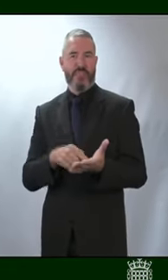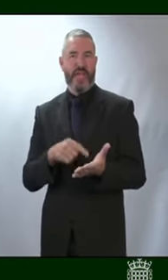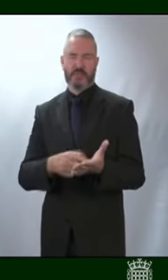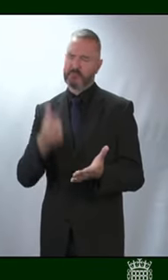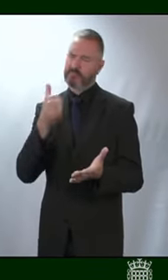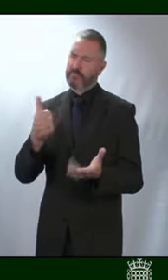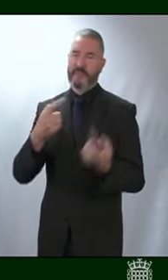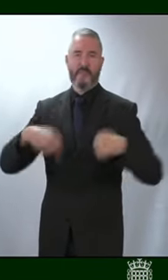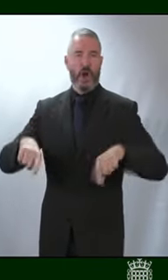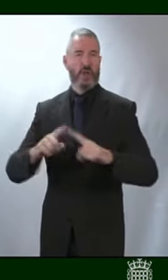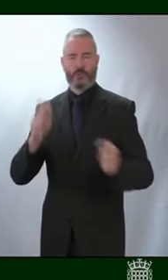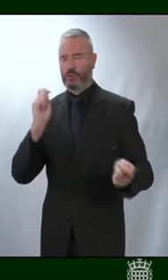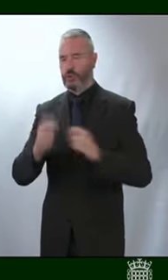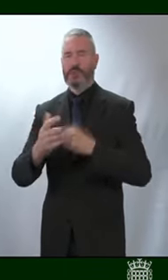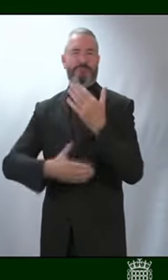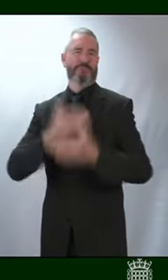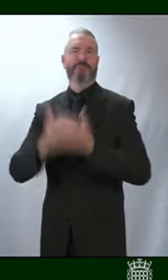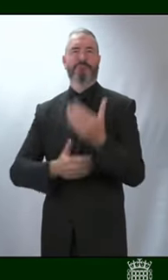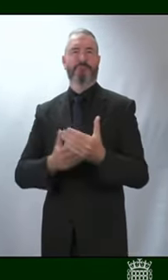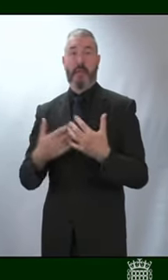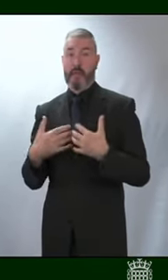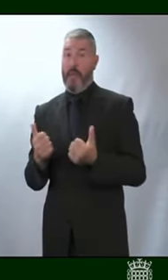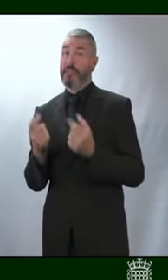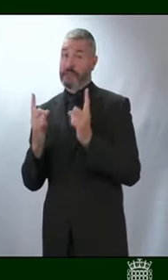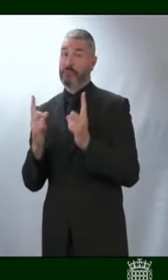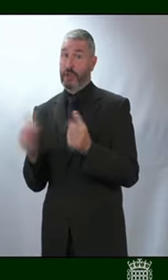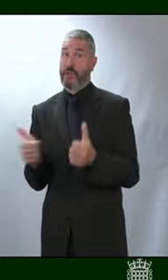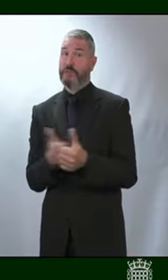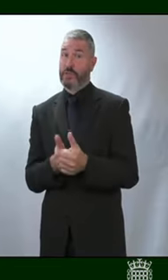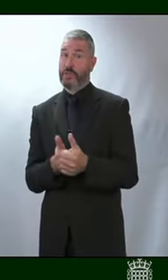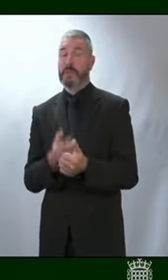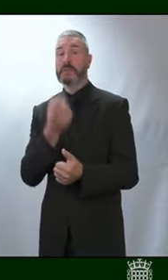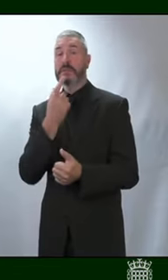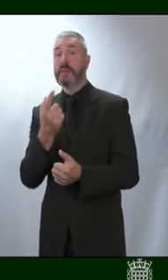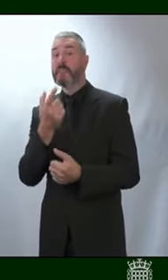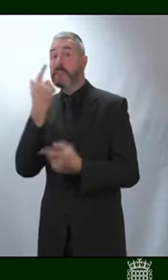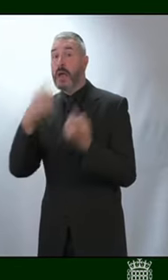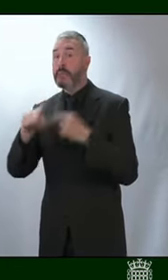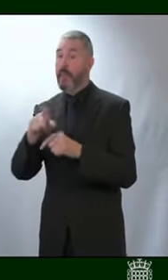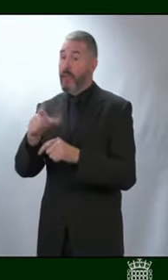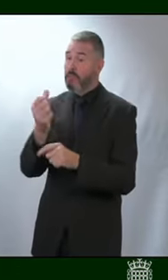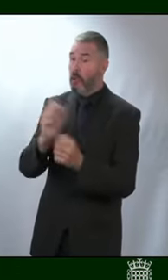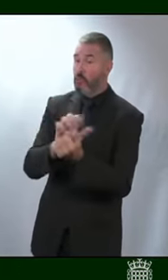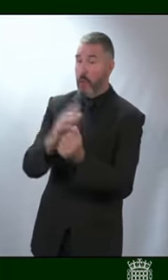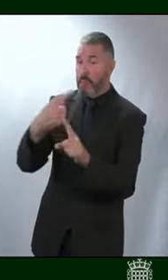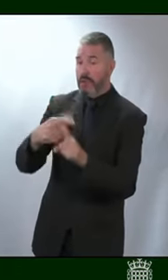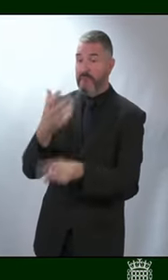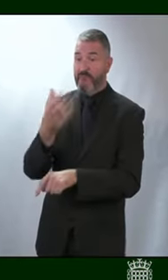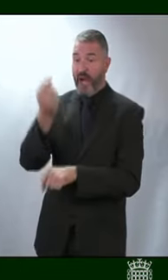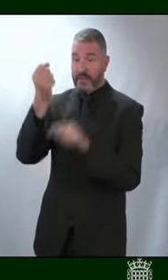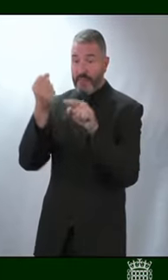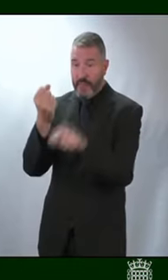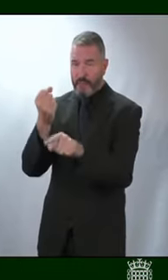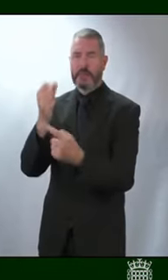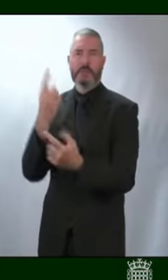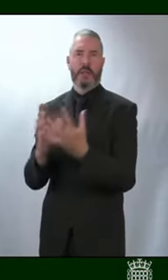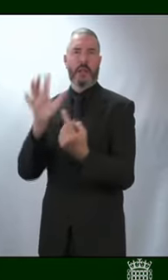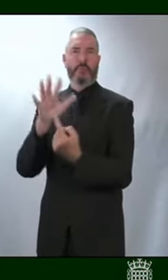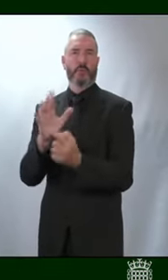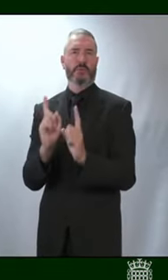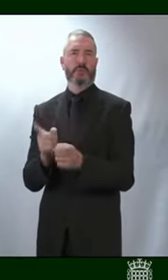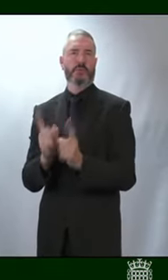us." He was backed up by the Health Secretary, who said, "Finding where people who test positive are is the single most important